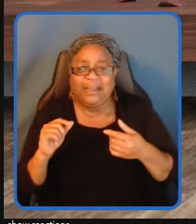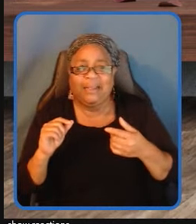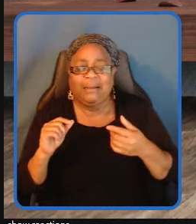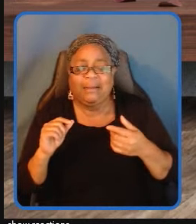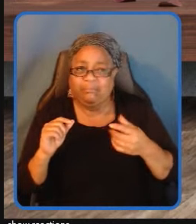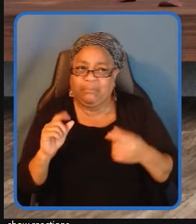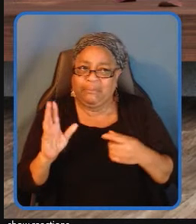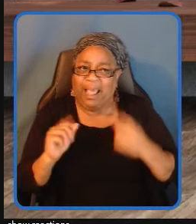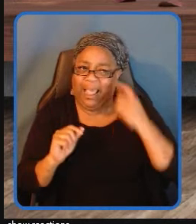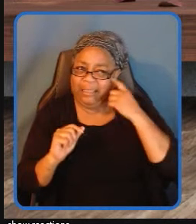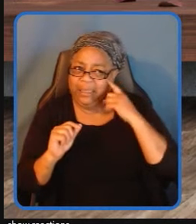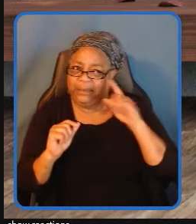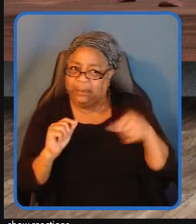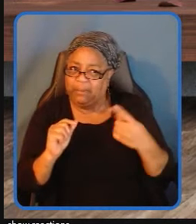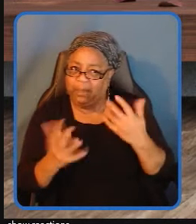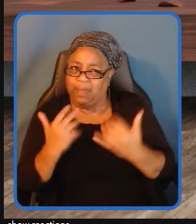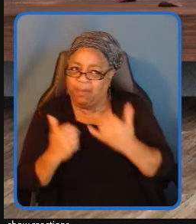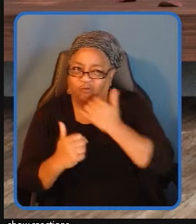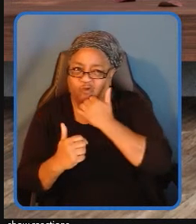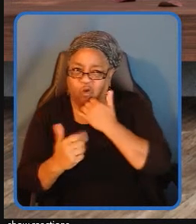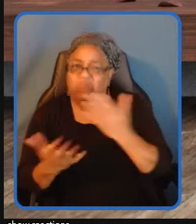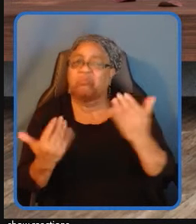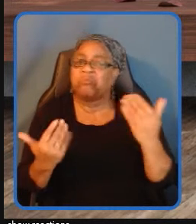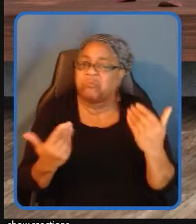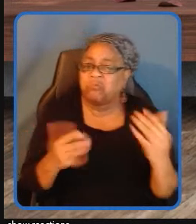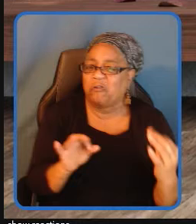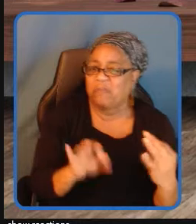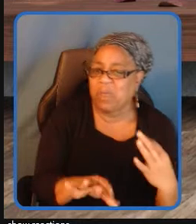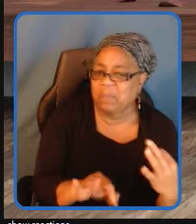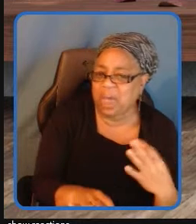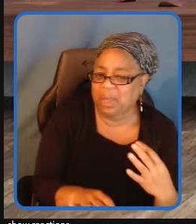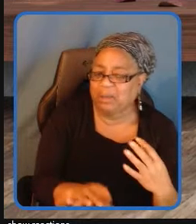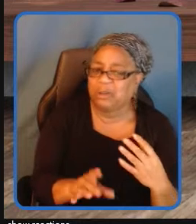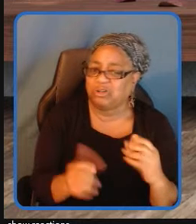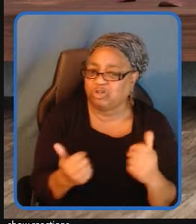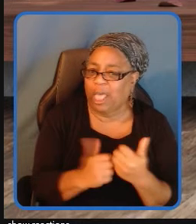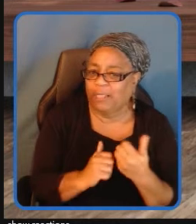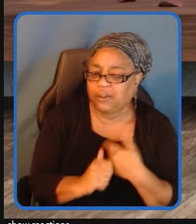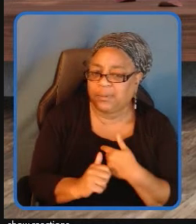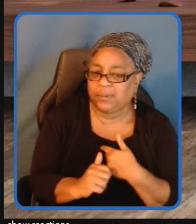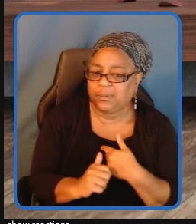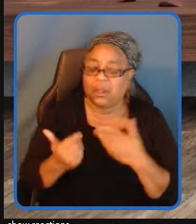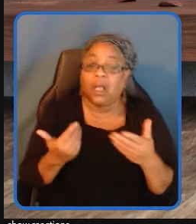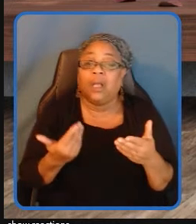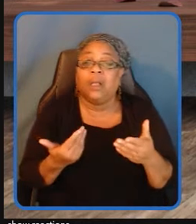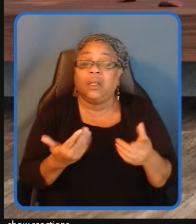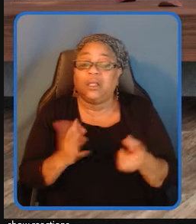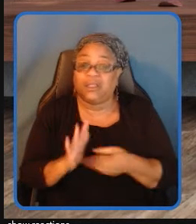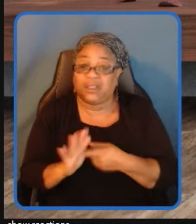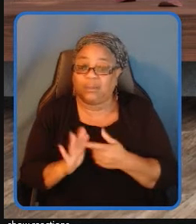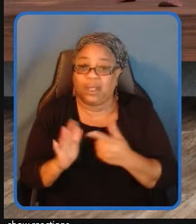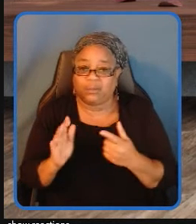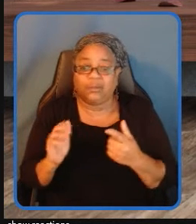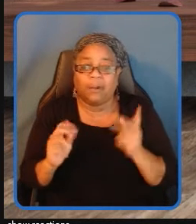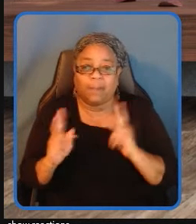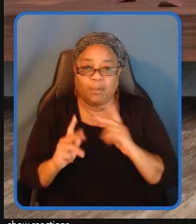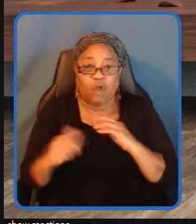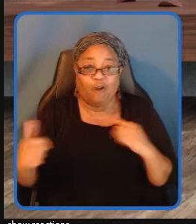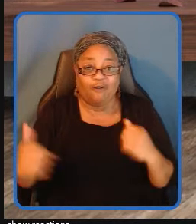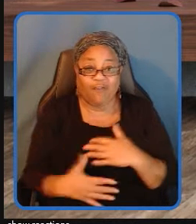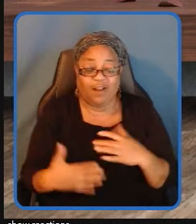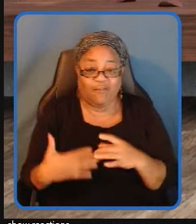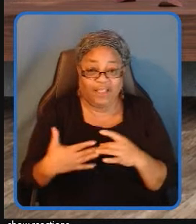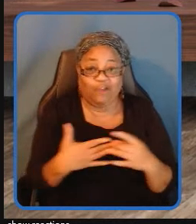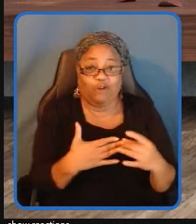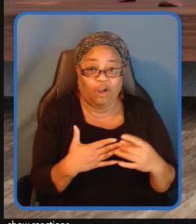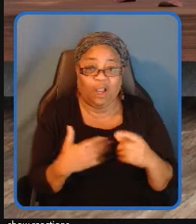wrong. Let me hear from you. Let me challenge me, push me. Sometimes people are afraid of the leader. And so even if they think the leader's doing something